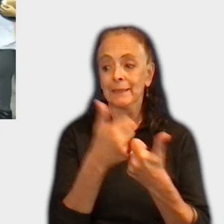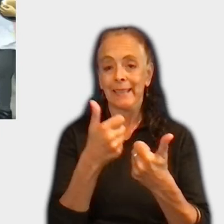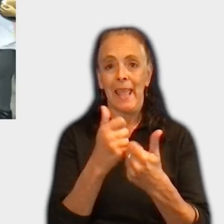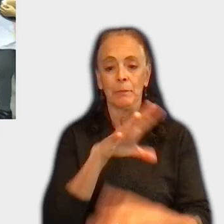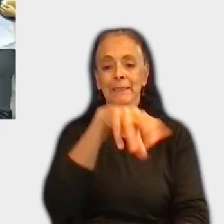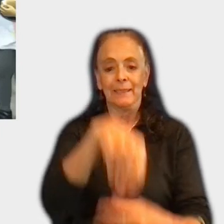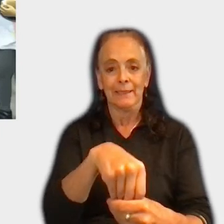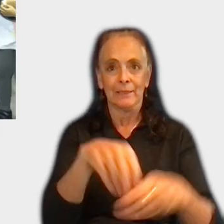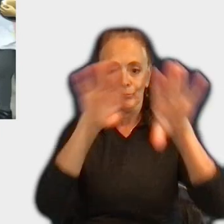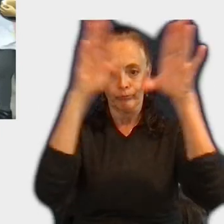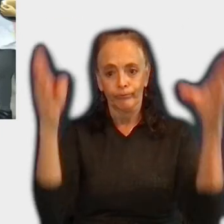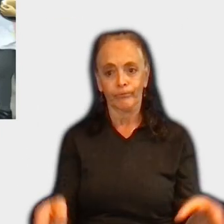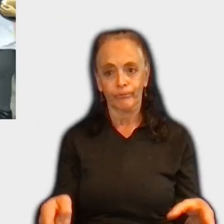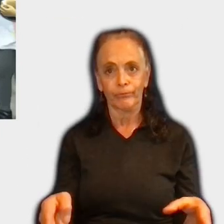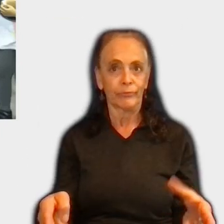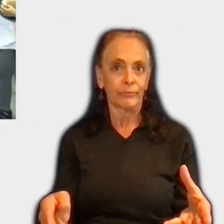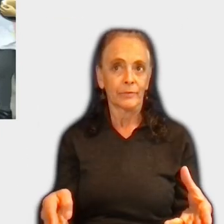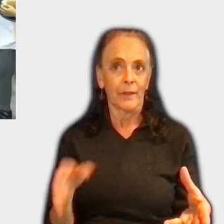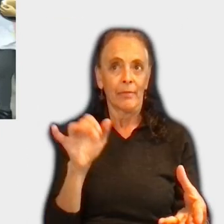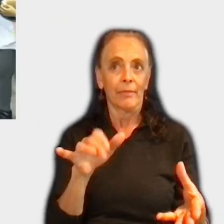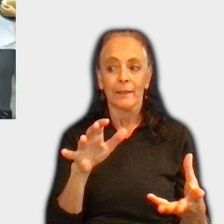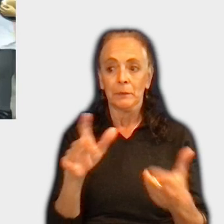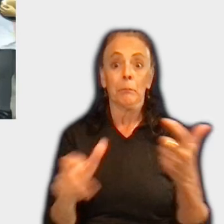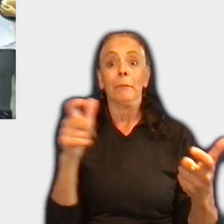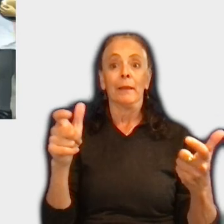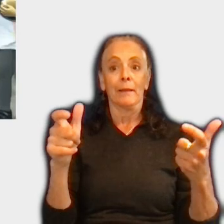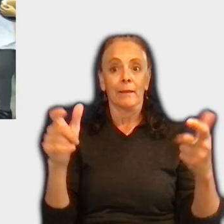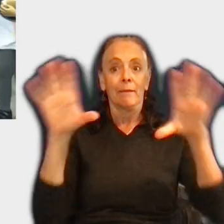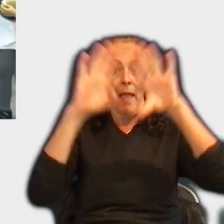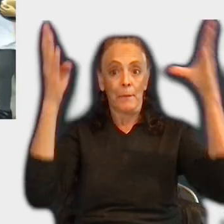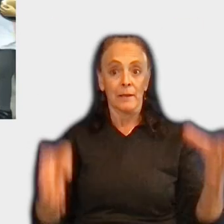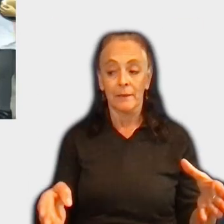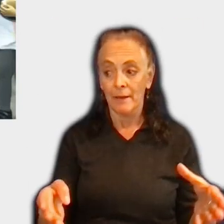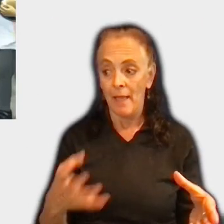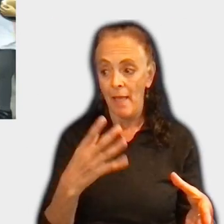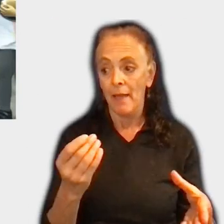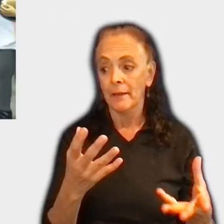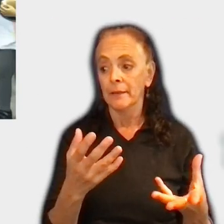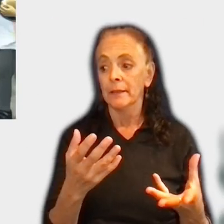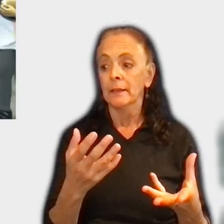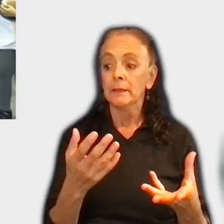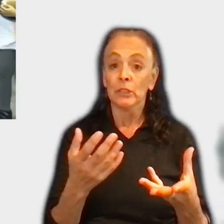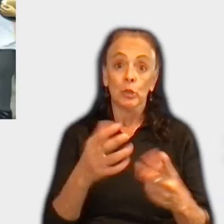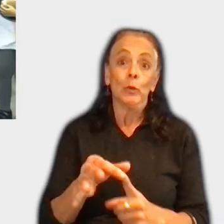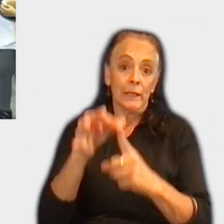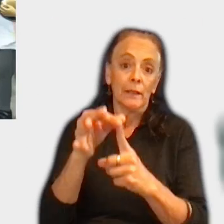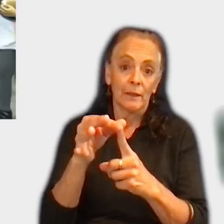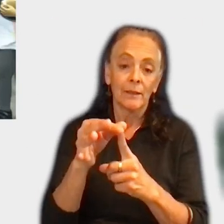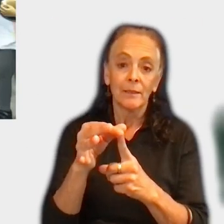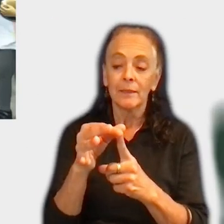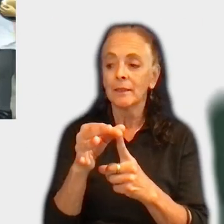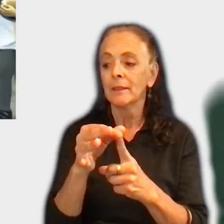and it's like in case with the really is a great big cabinet and actually simple it is quite unique the form is quite